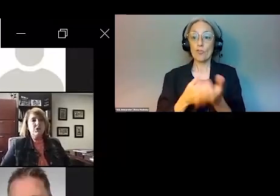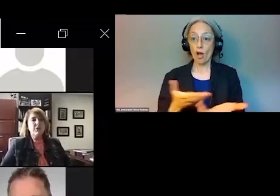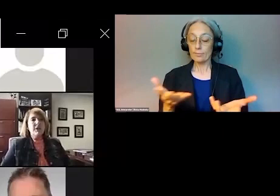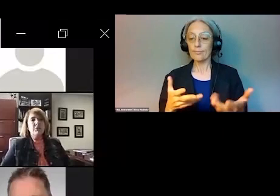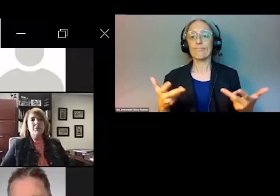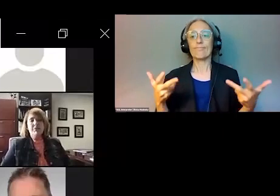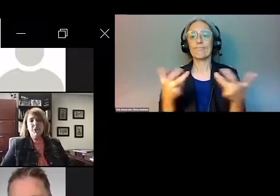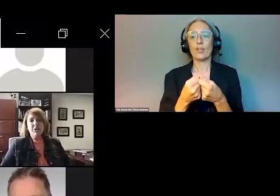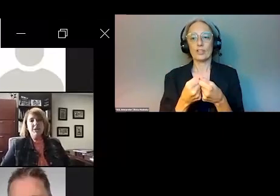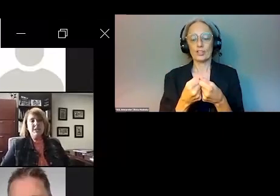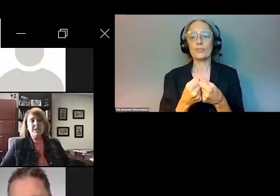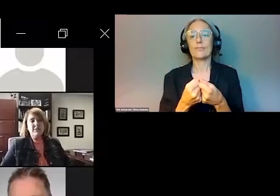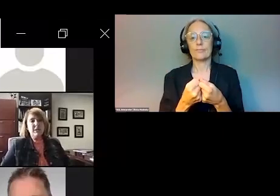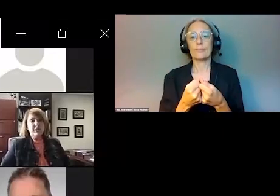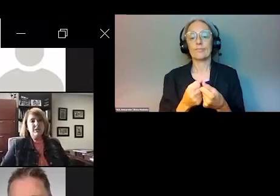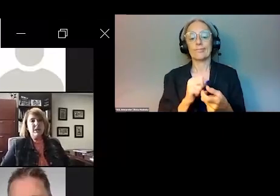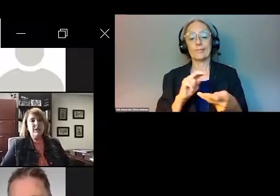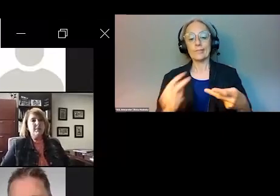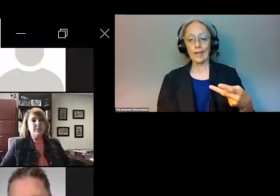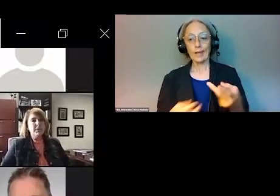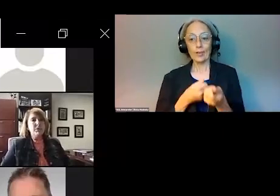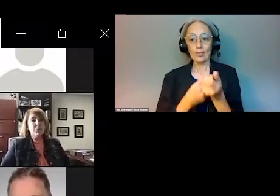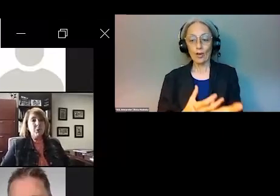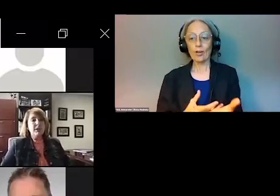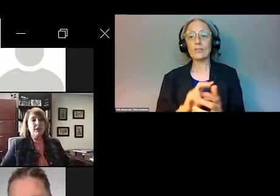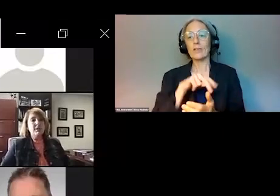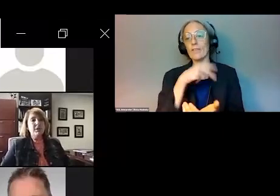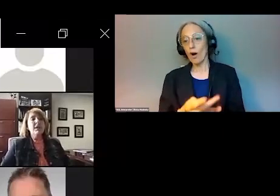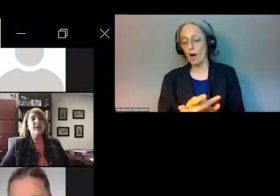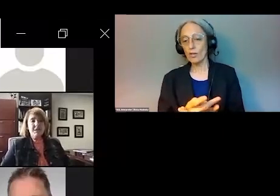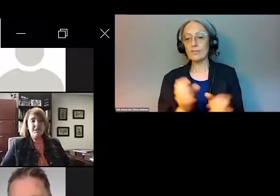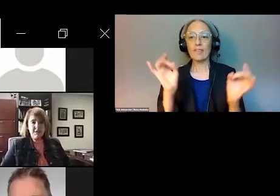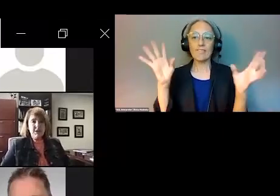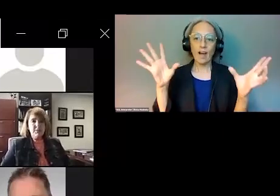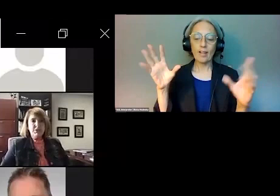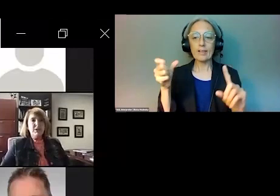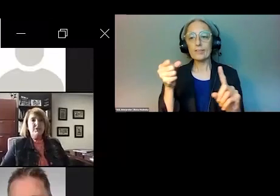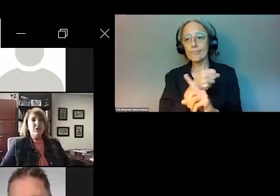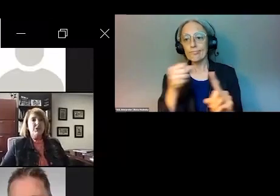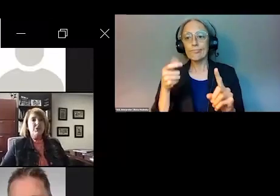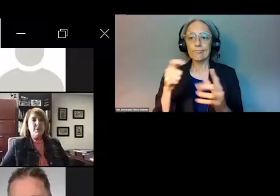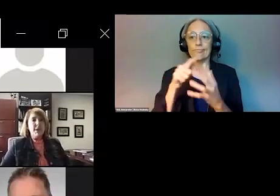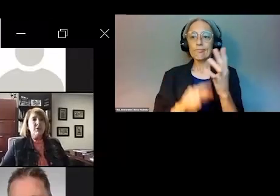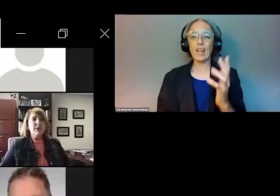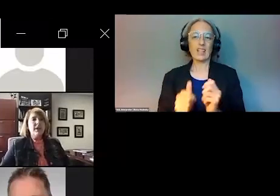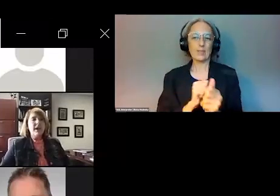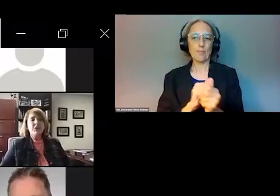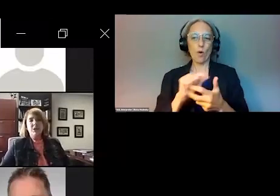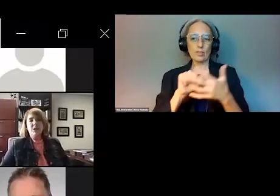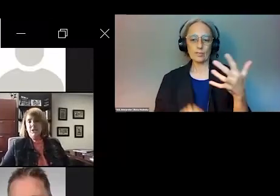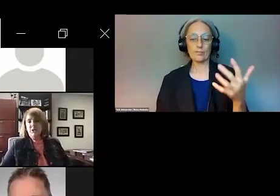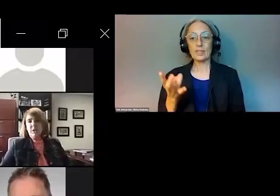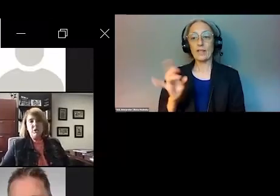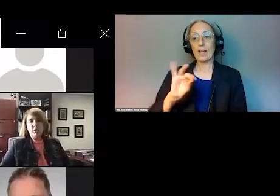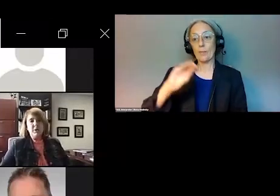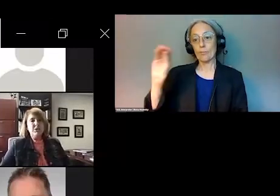leading cause of injury, followed by falls, acts of violence, and sporting activities. 78% of injuries are male, and